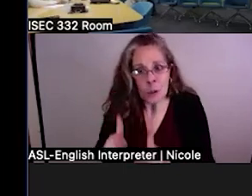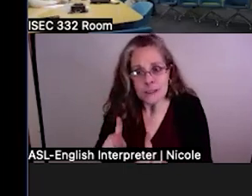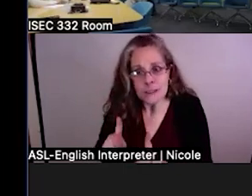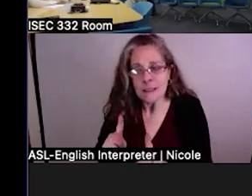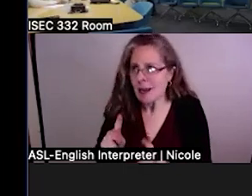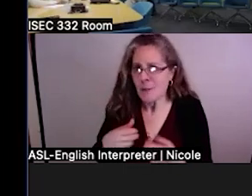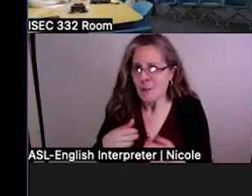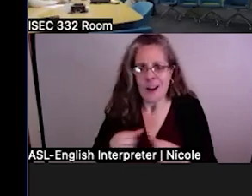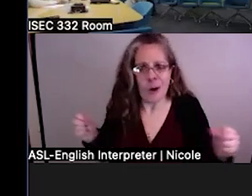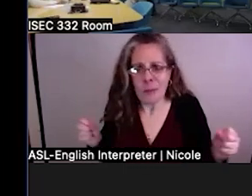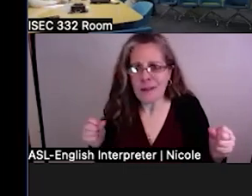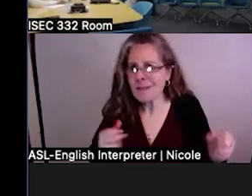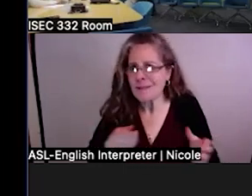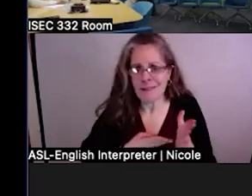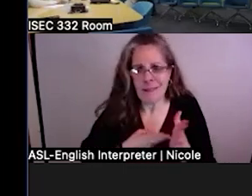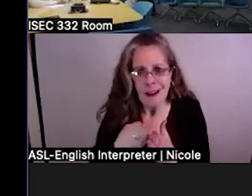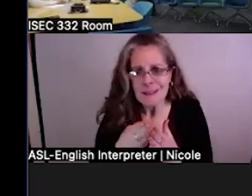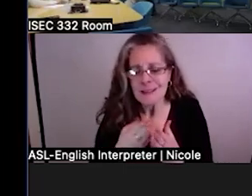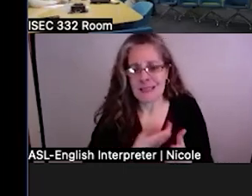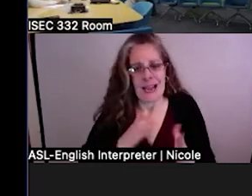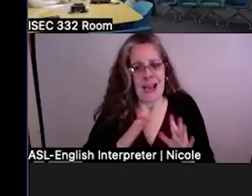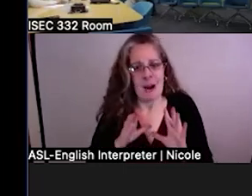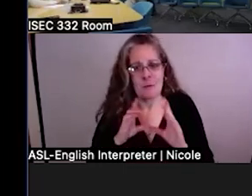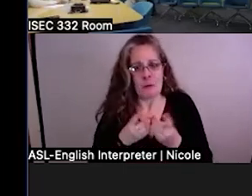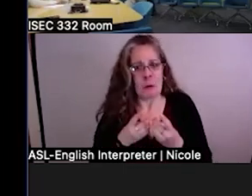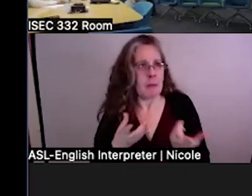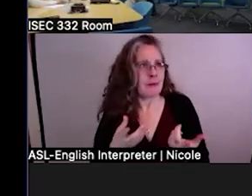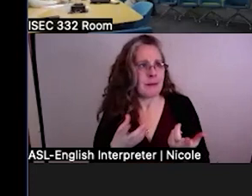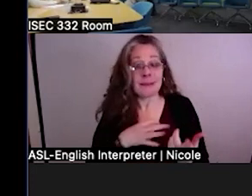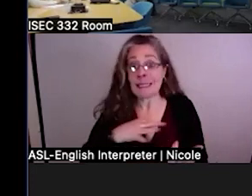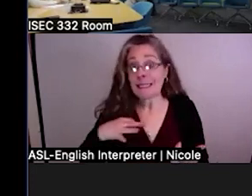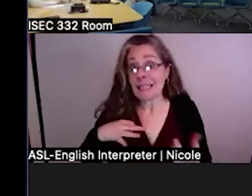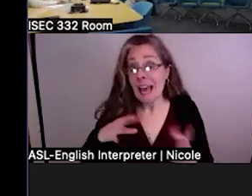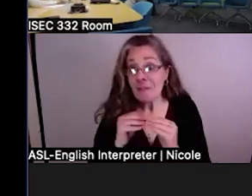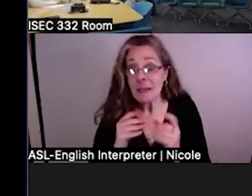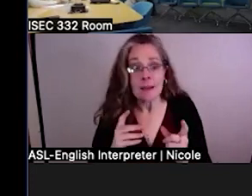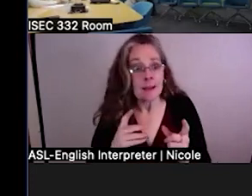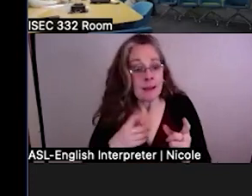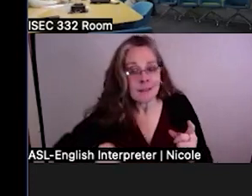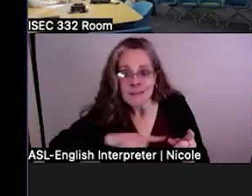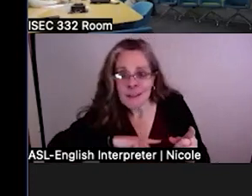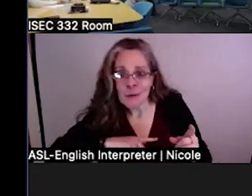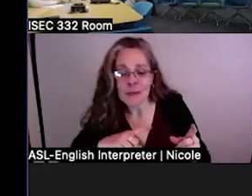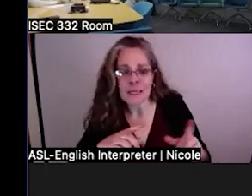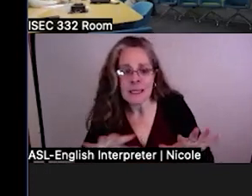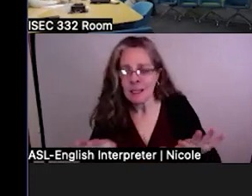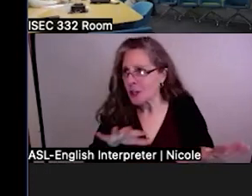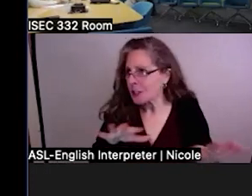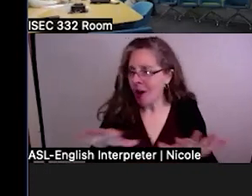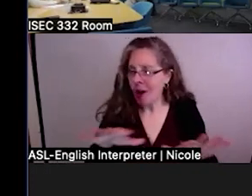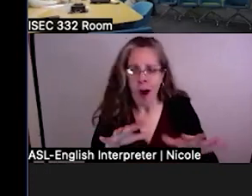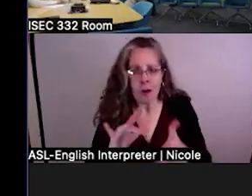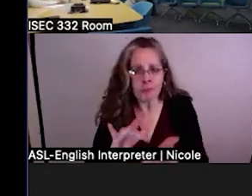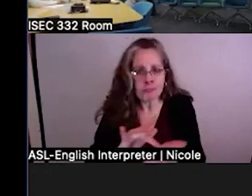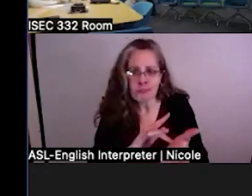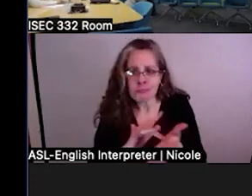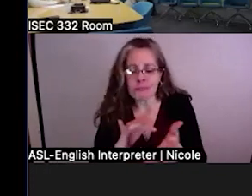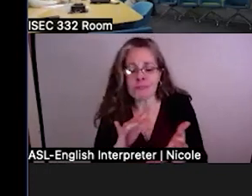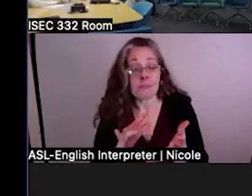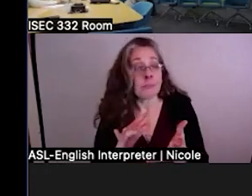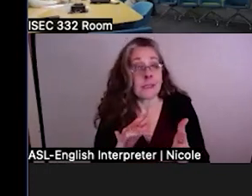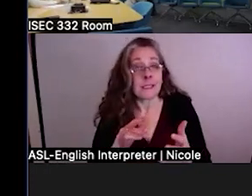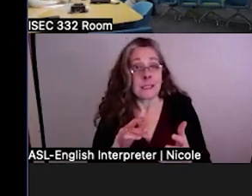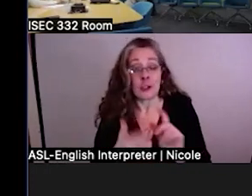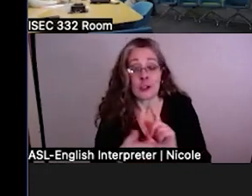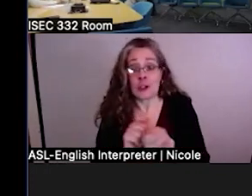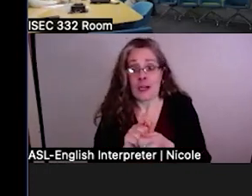our department that at faculty meetings, the other neurodivergent faculty, I mean, it's a life-changing thing